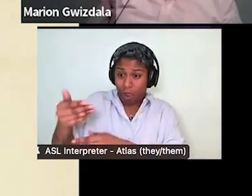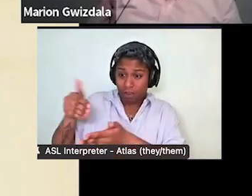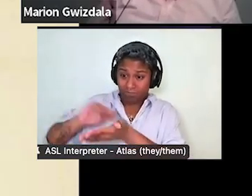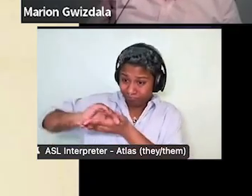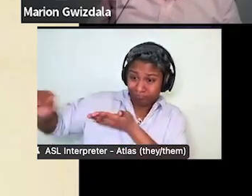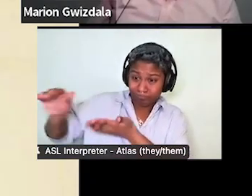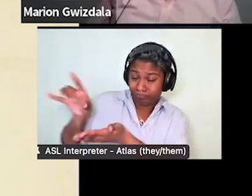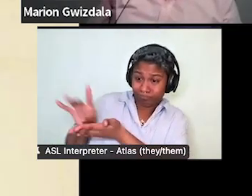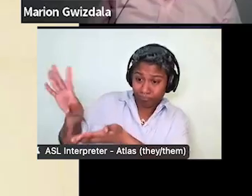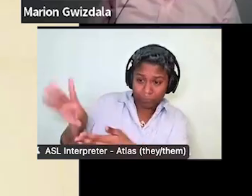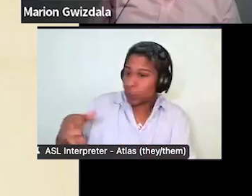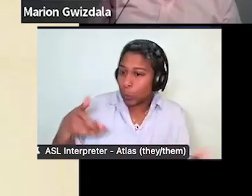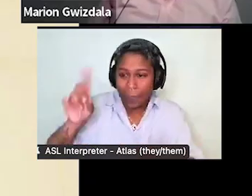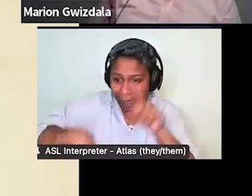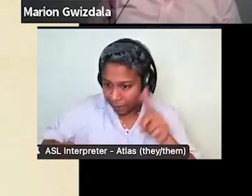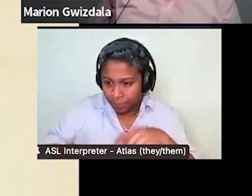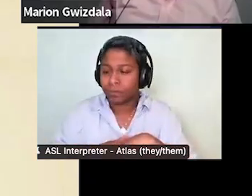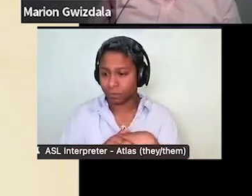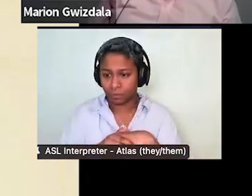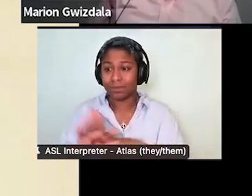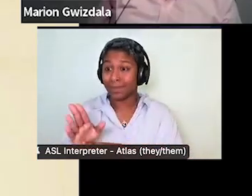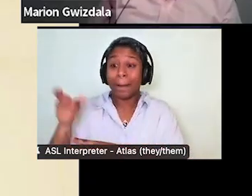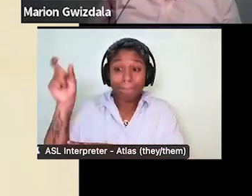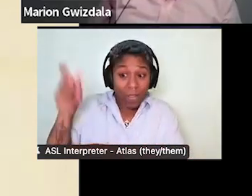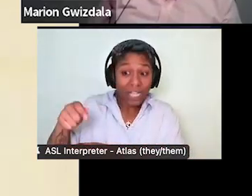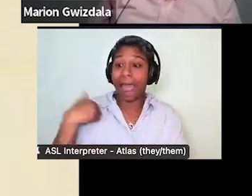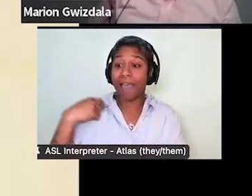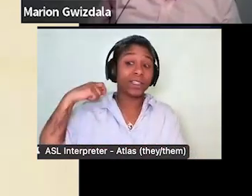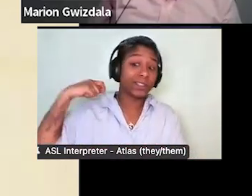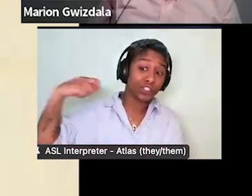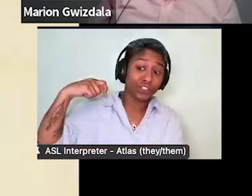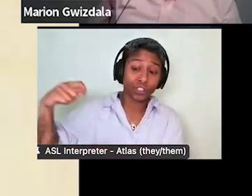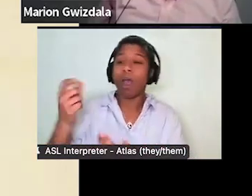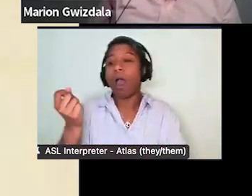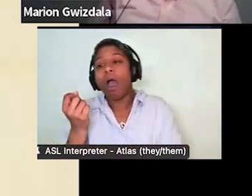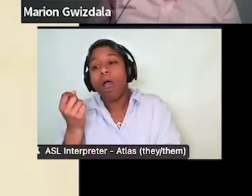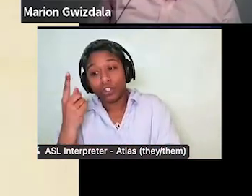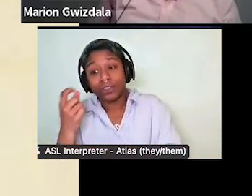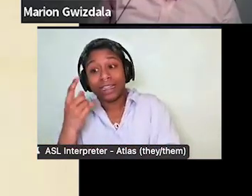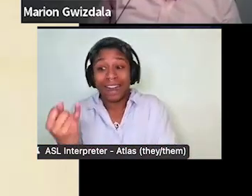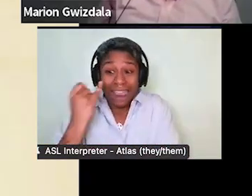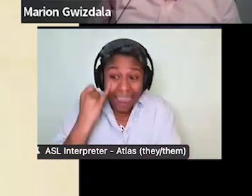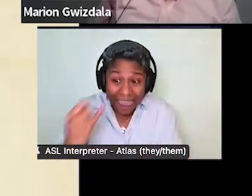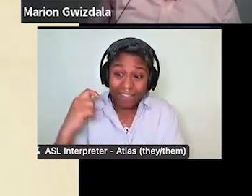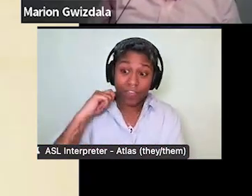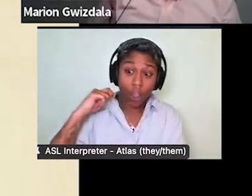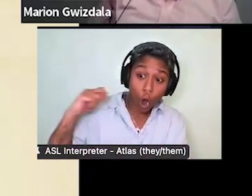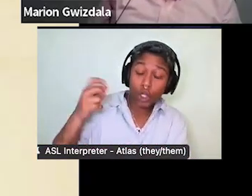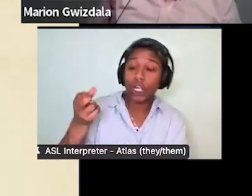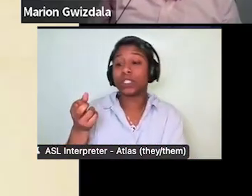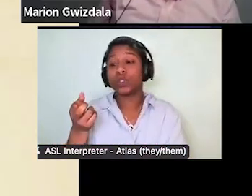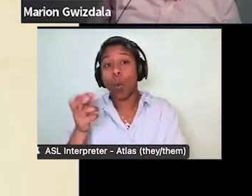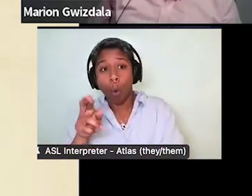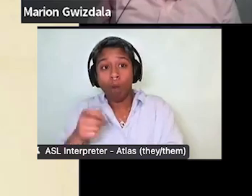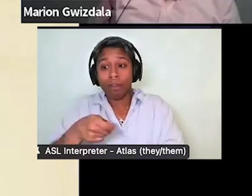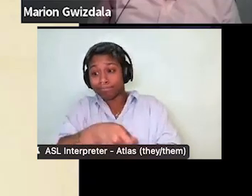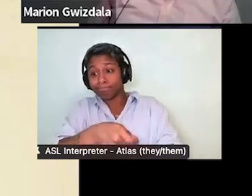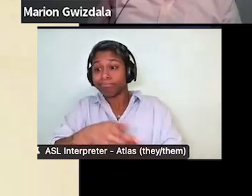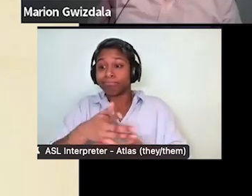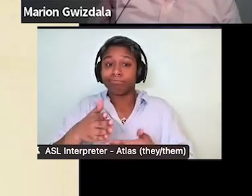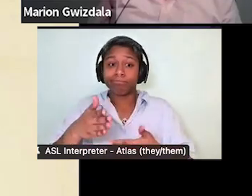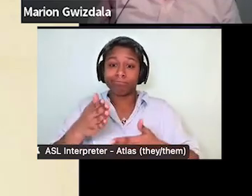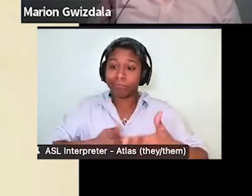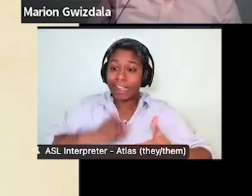a harness or tether, unless the presence of the leash, harness, or tether interferes with the work that the dog is trained to perform. So as I said,